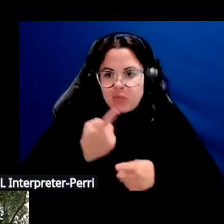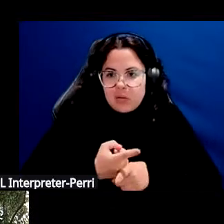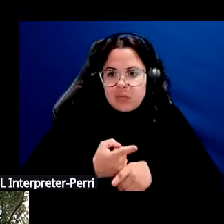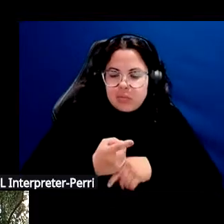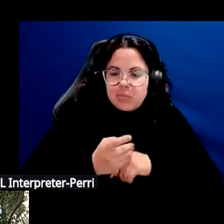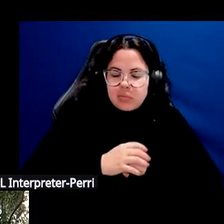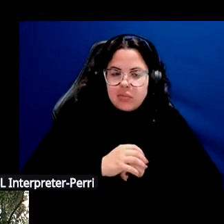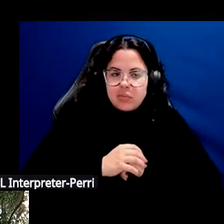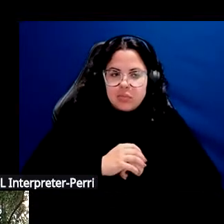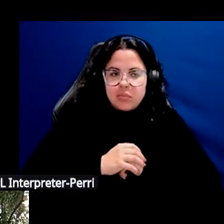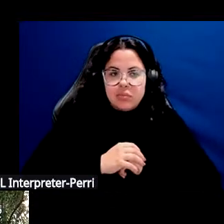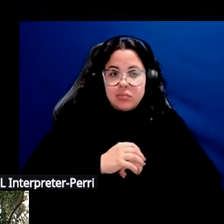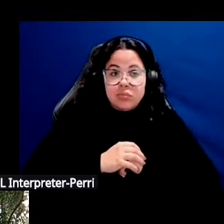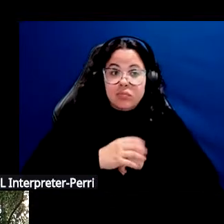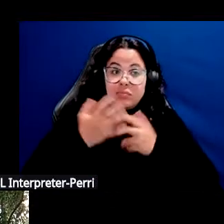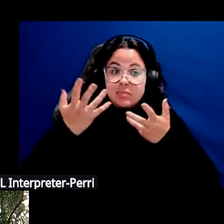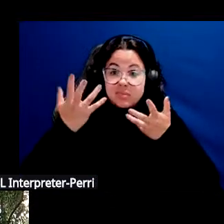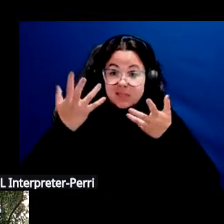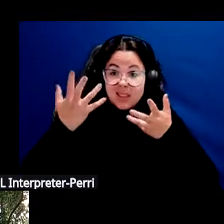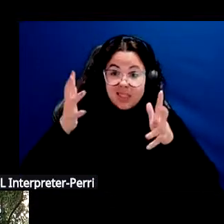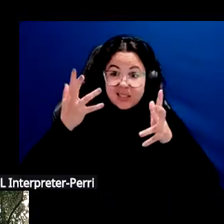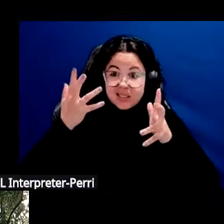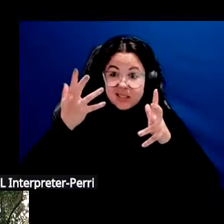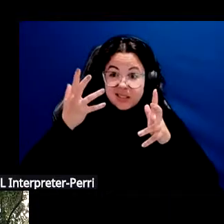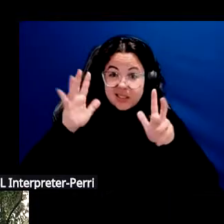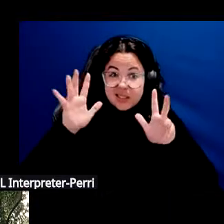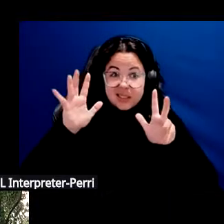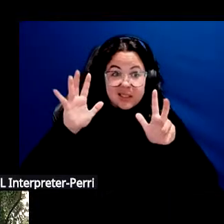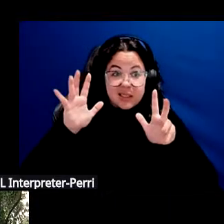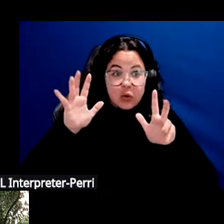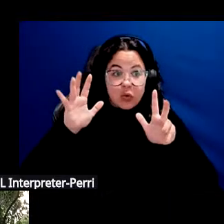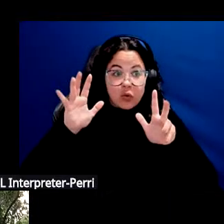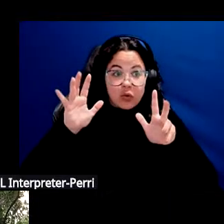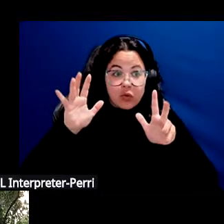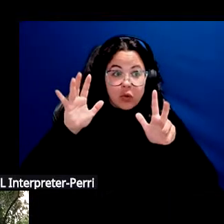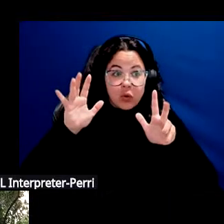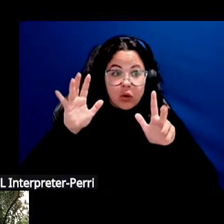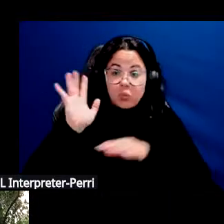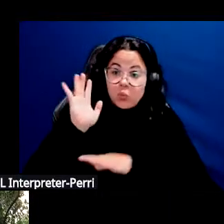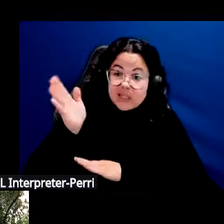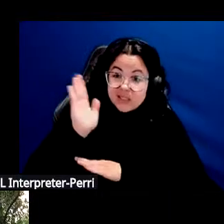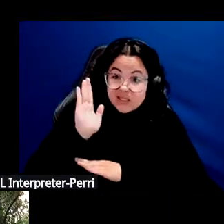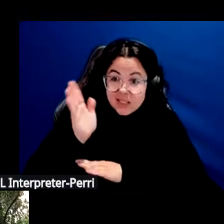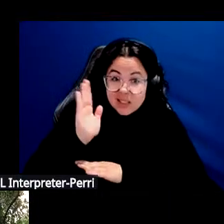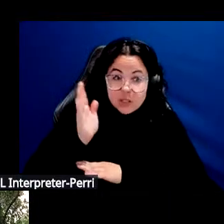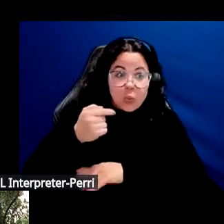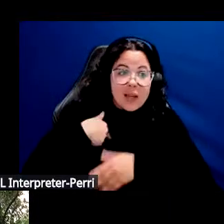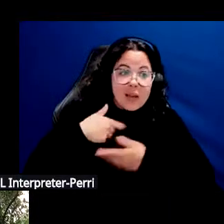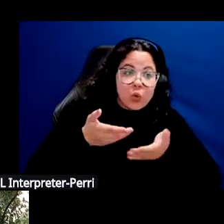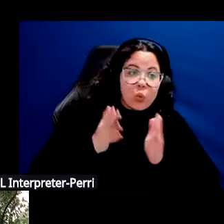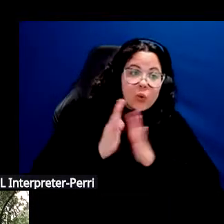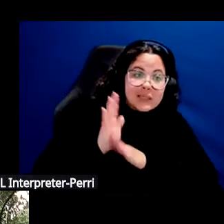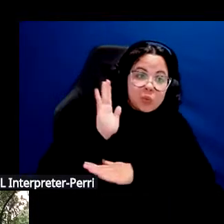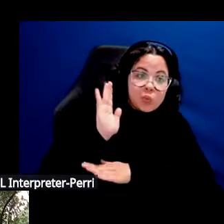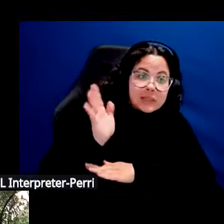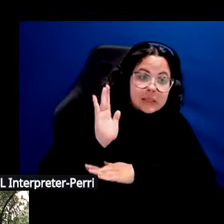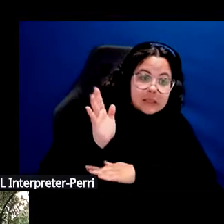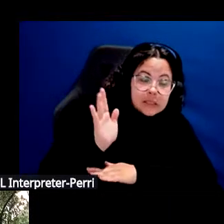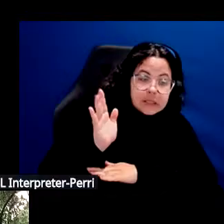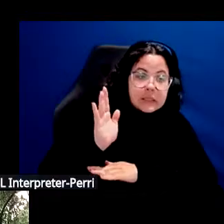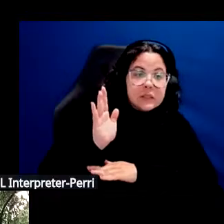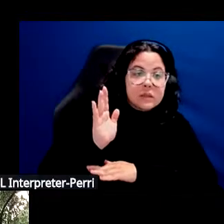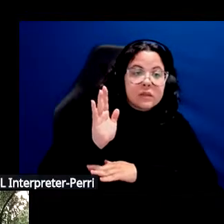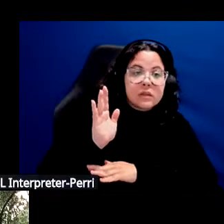So that's it for standing presentations. We have requested presentations. Right.